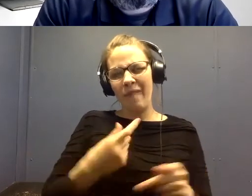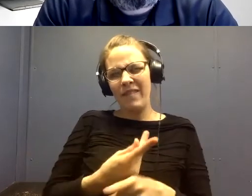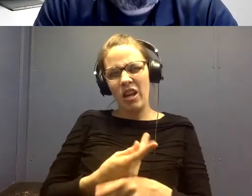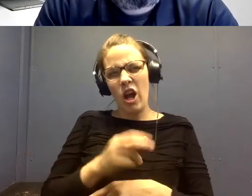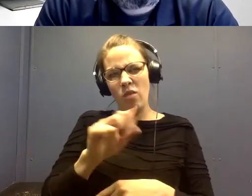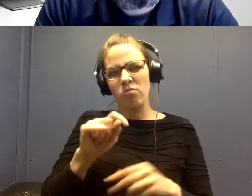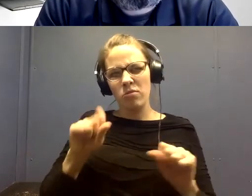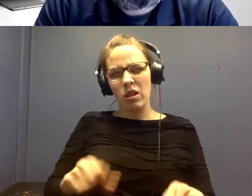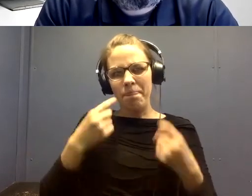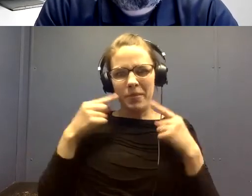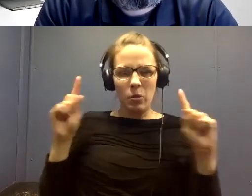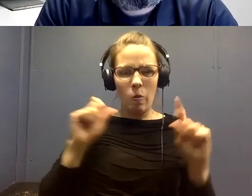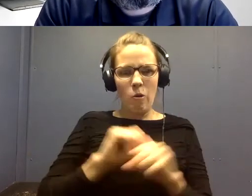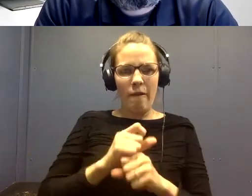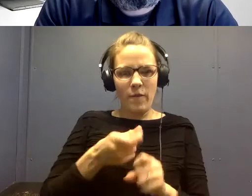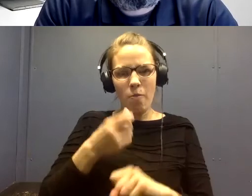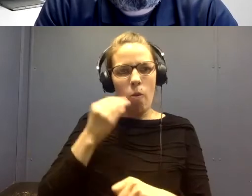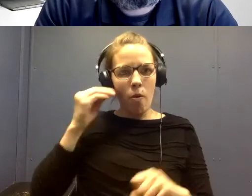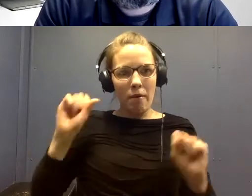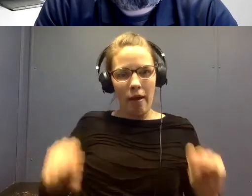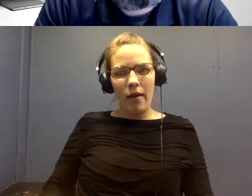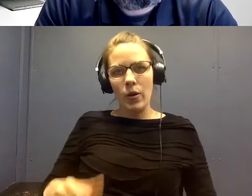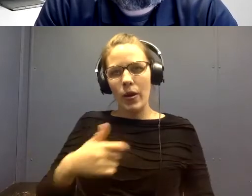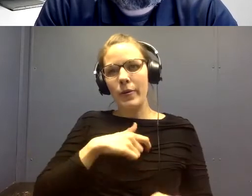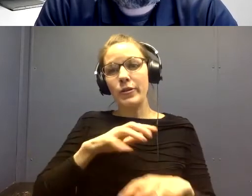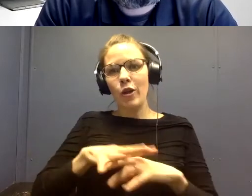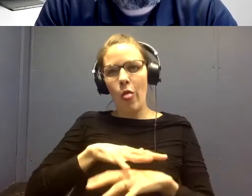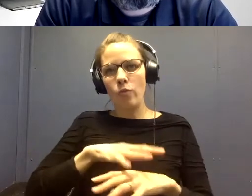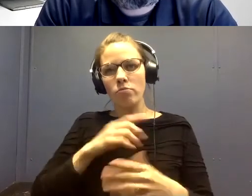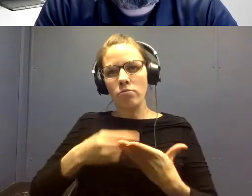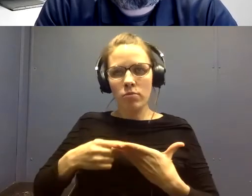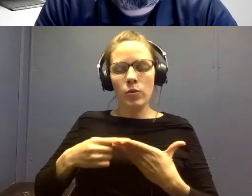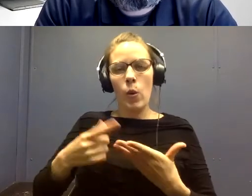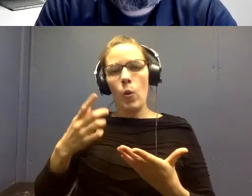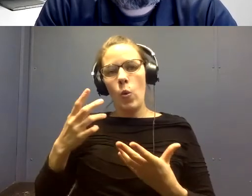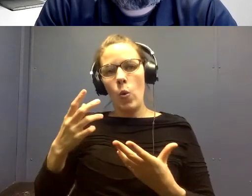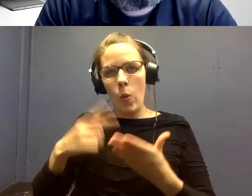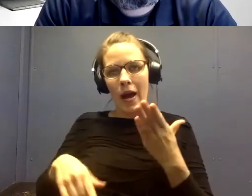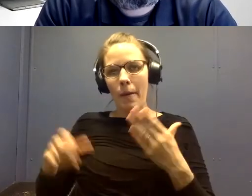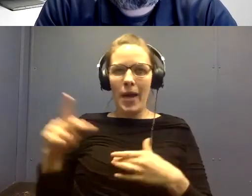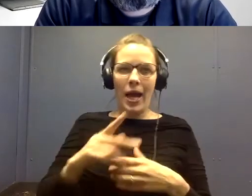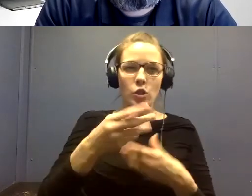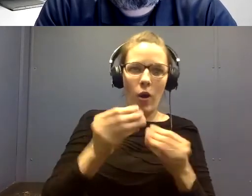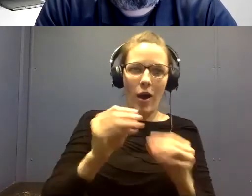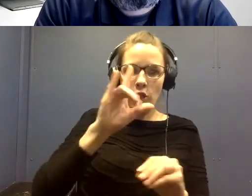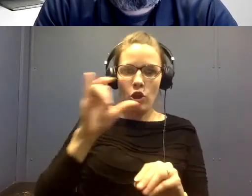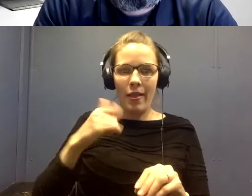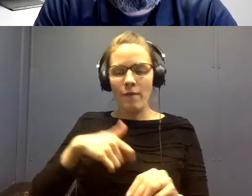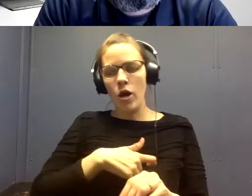we can be very successful working from home, and so we are slowly having those discussions on what return to office looks like for